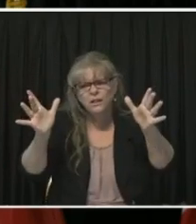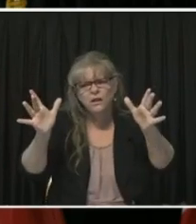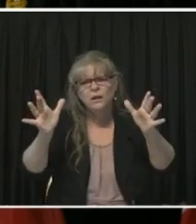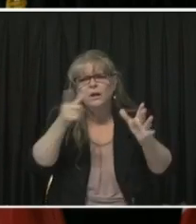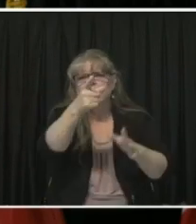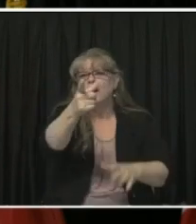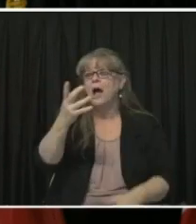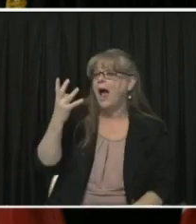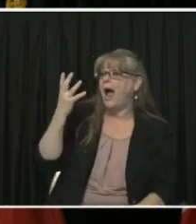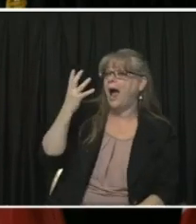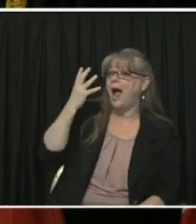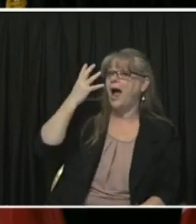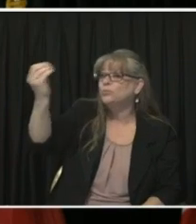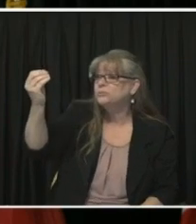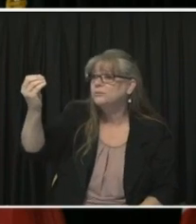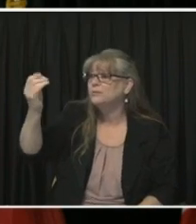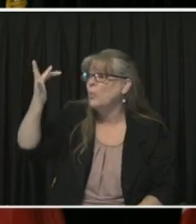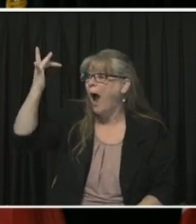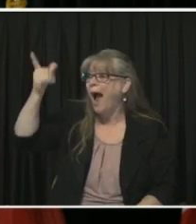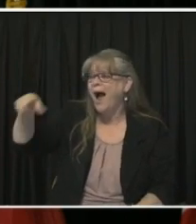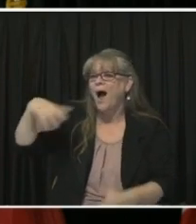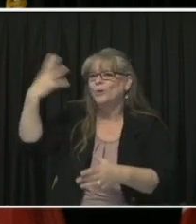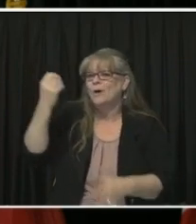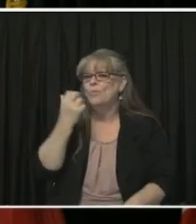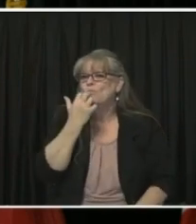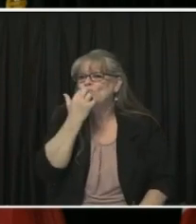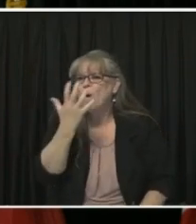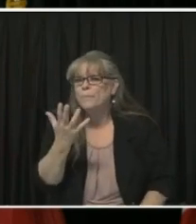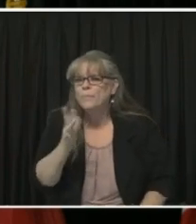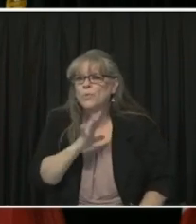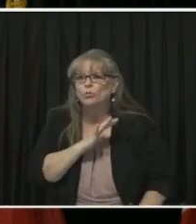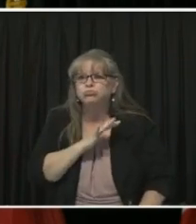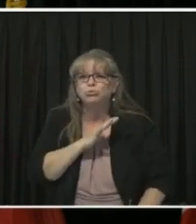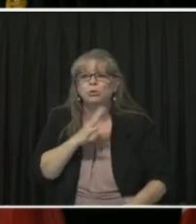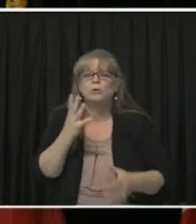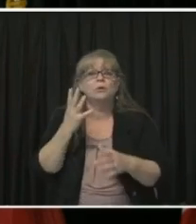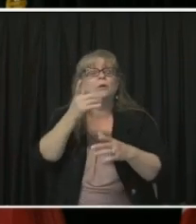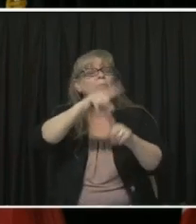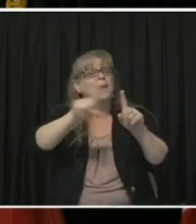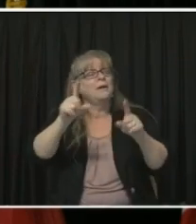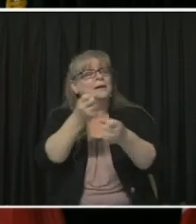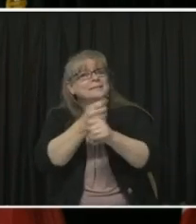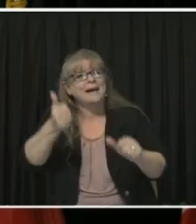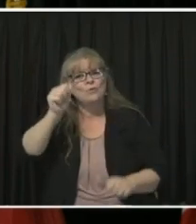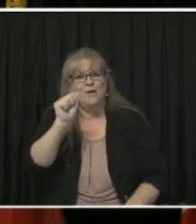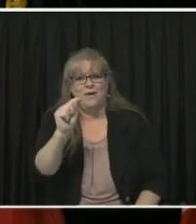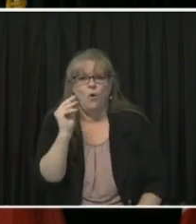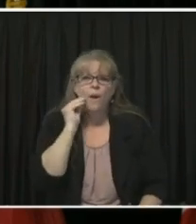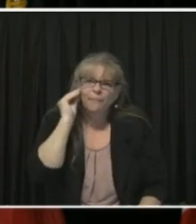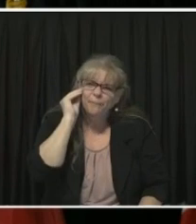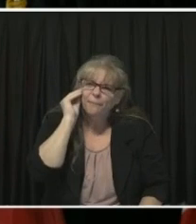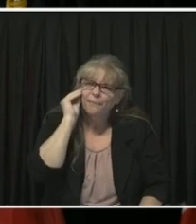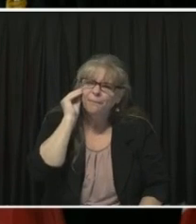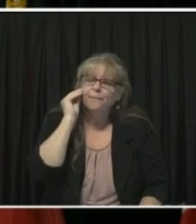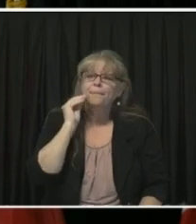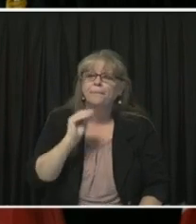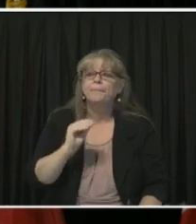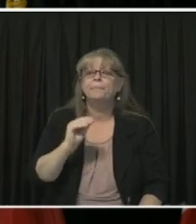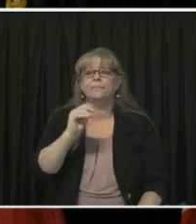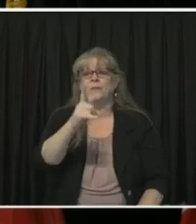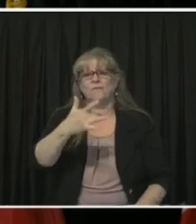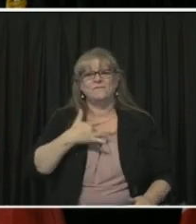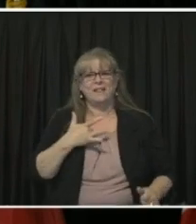phase, now is the most crucial time for continued diligence. There is a natural need to socialize and work. And I, like